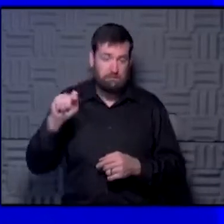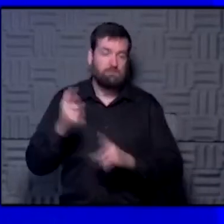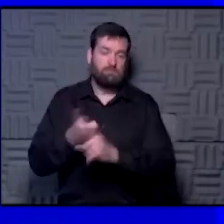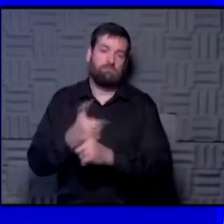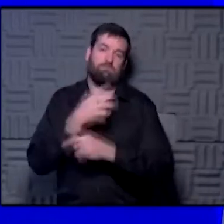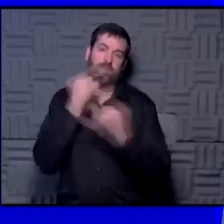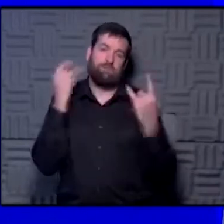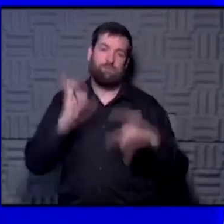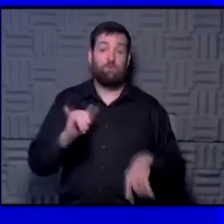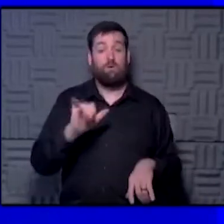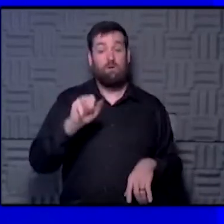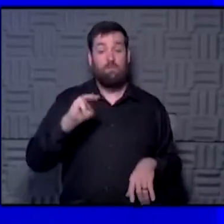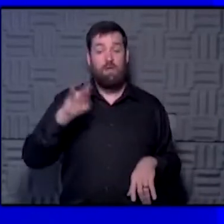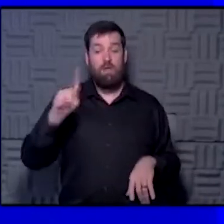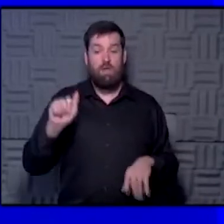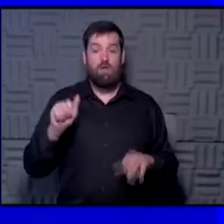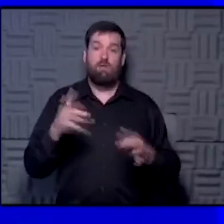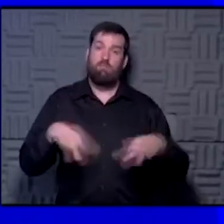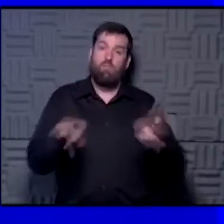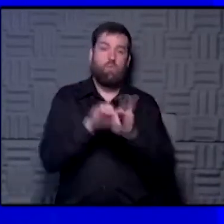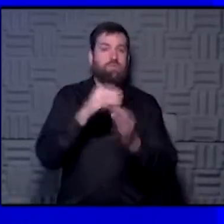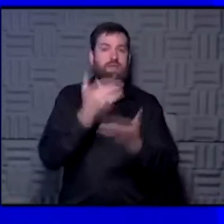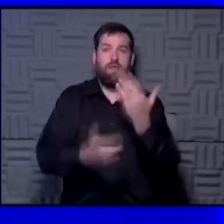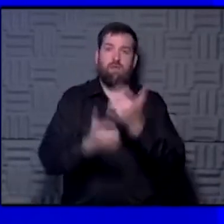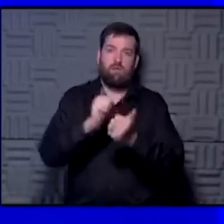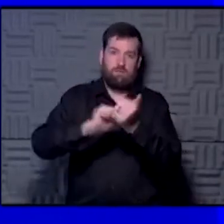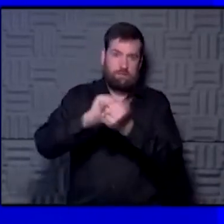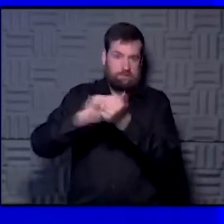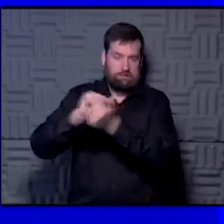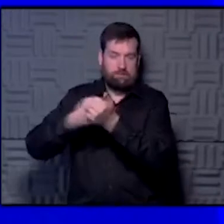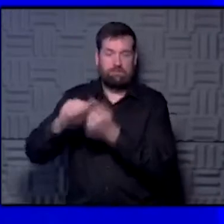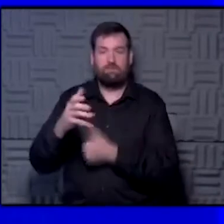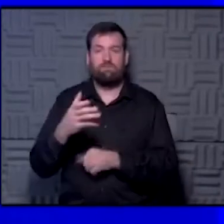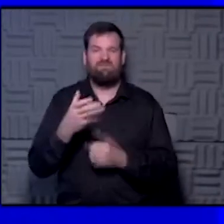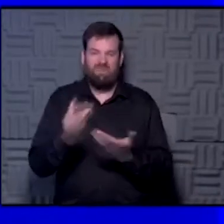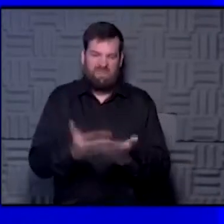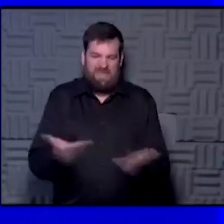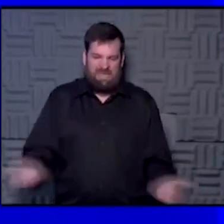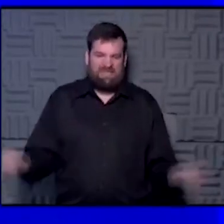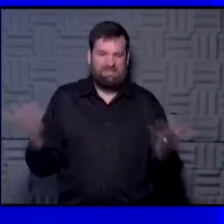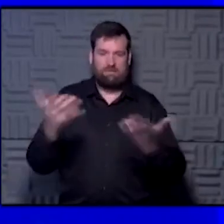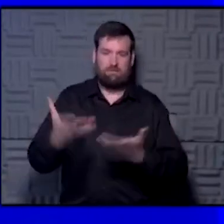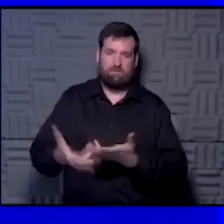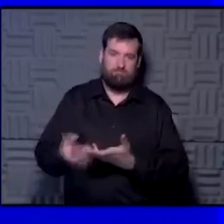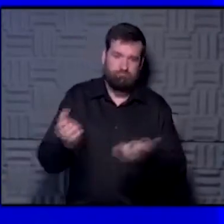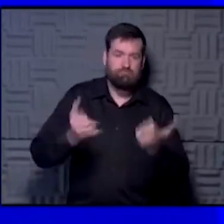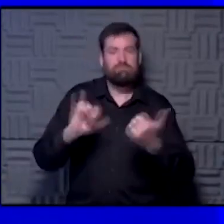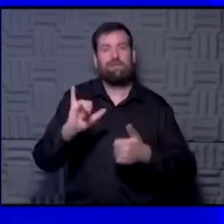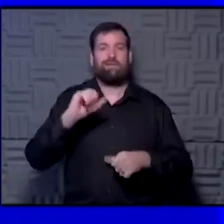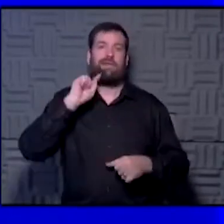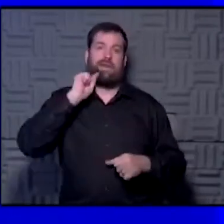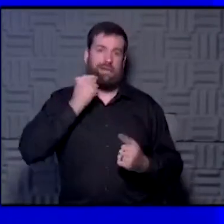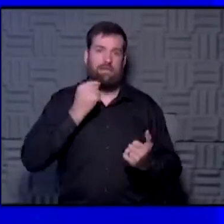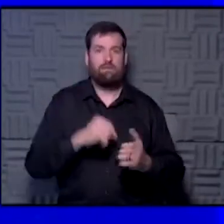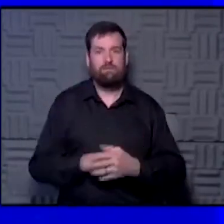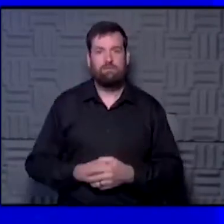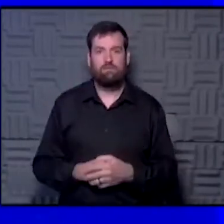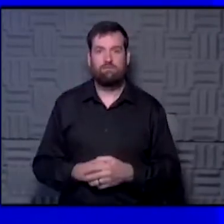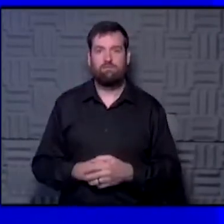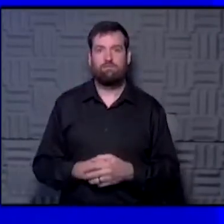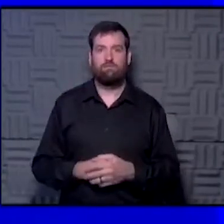think, as Amanda talked about, would be the hand hygiene and the fomites, or the inanimate objects that you're getting, such as the candy bars and things of that nature.